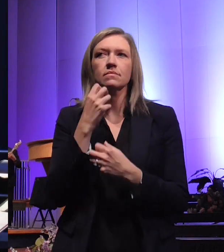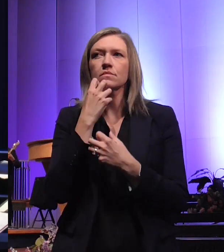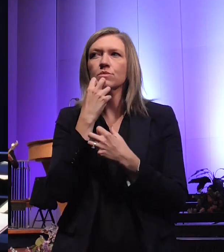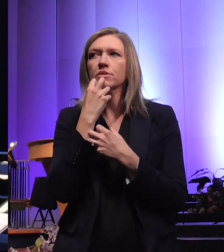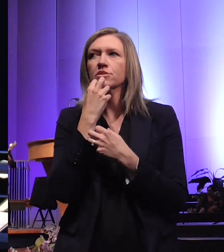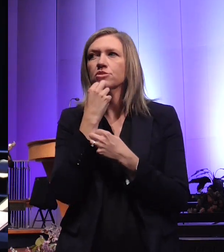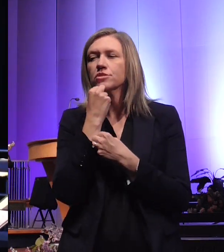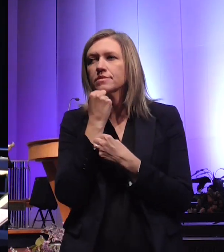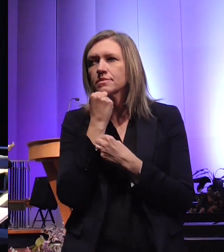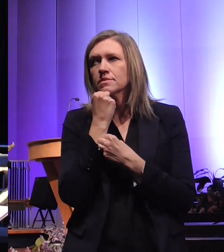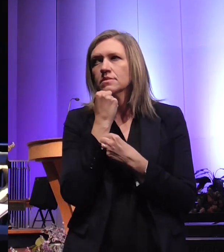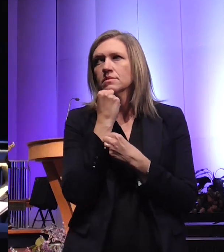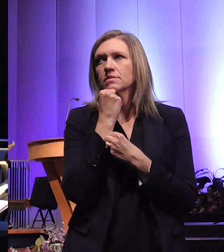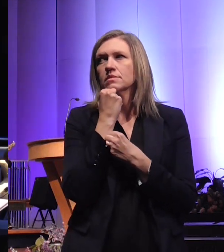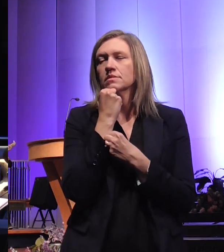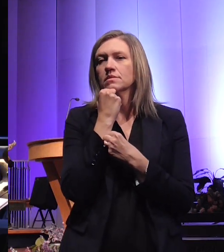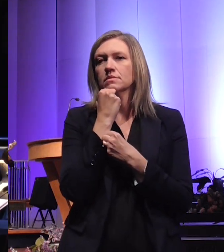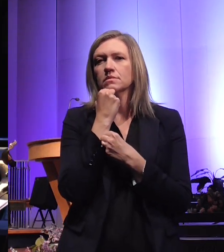precious,